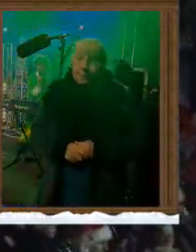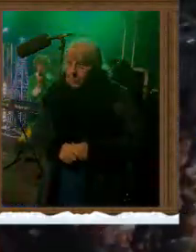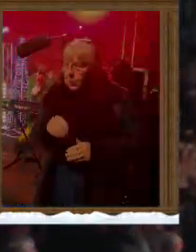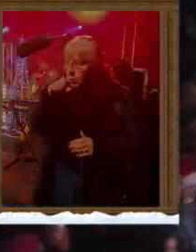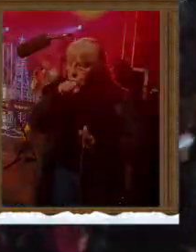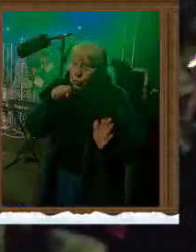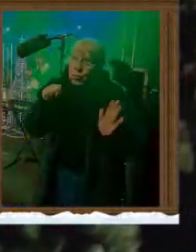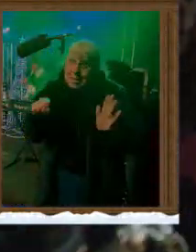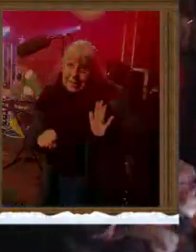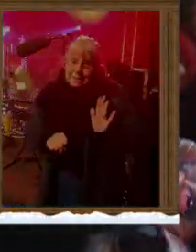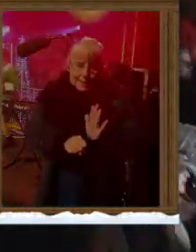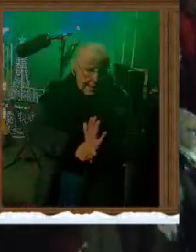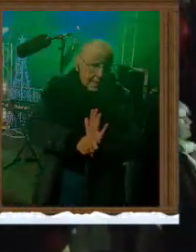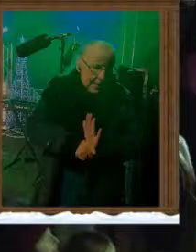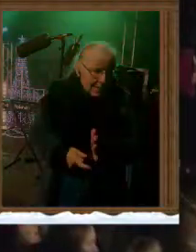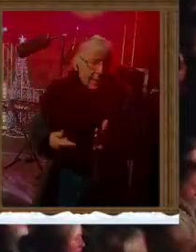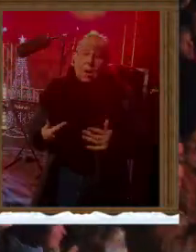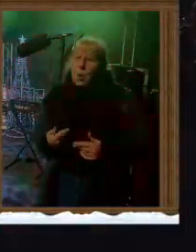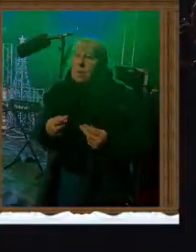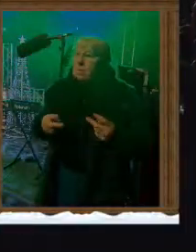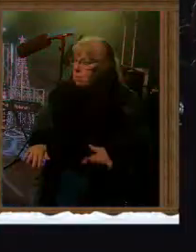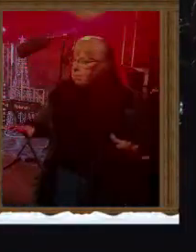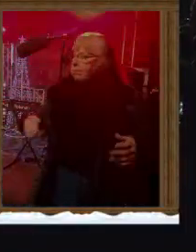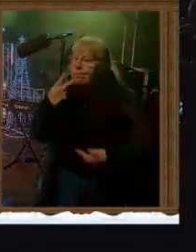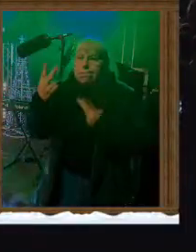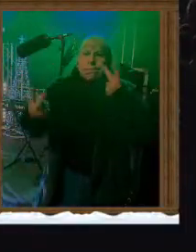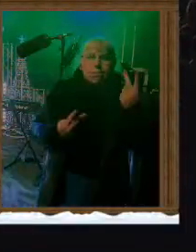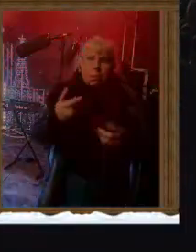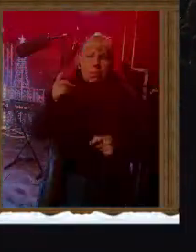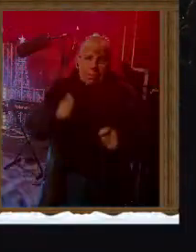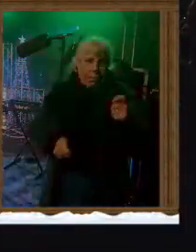Christmas, baby. You can be louder.